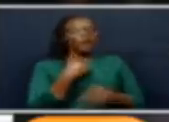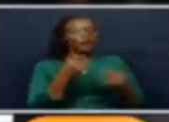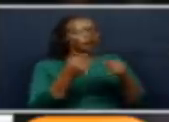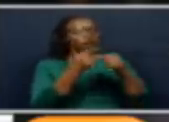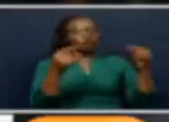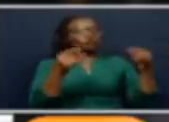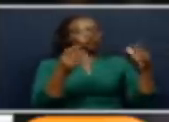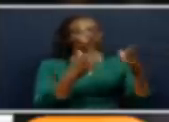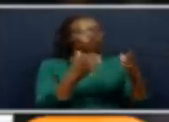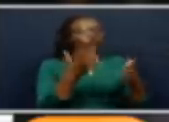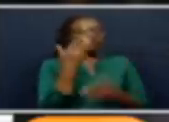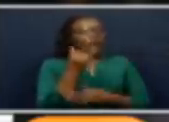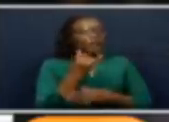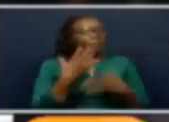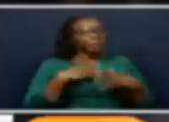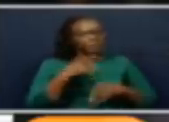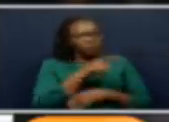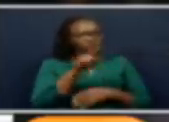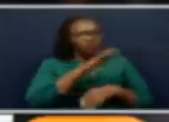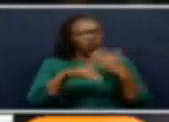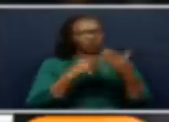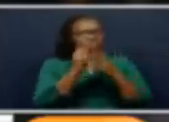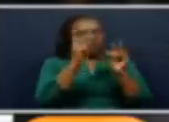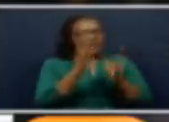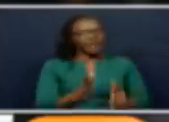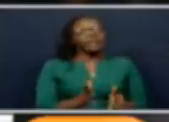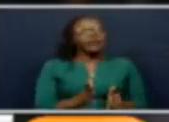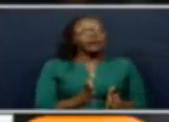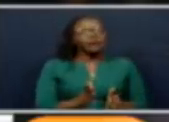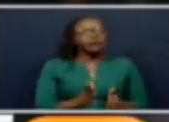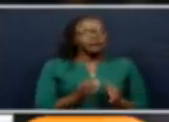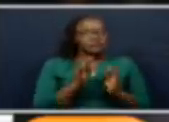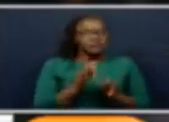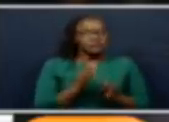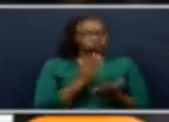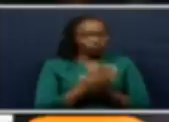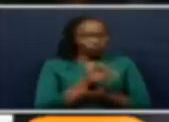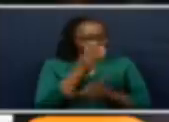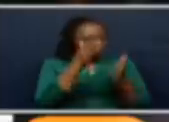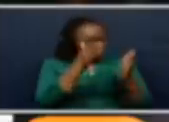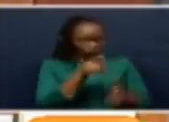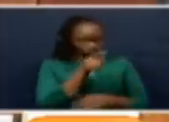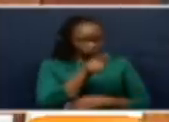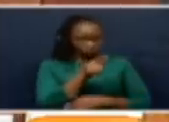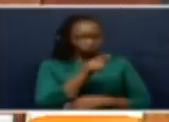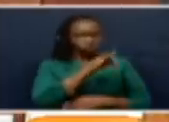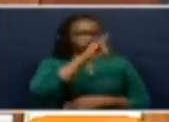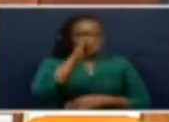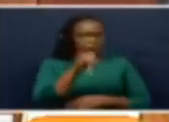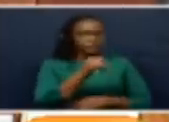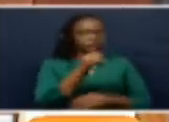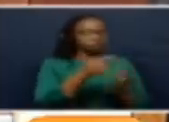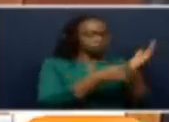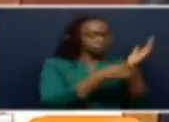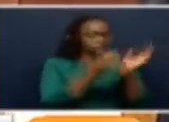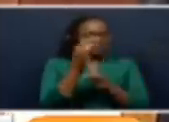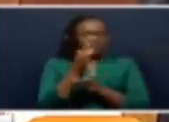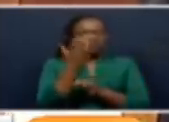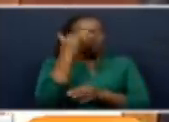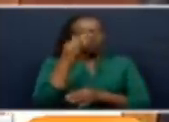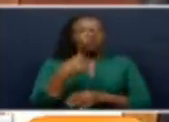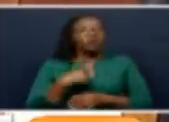Kenyans. Why should you? Why? If it is you, Jeff, why shouldn't I reach you, reach out to you and ask you what you